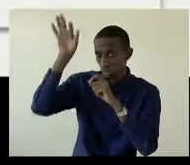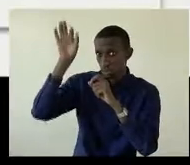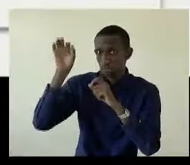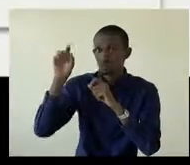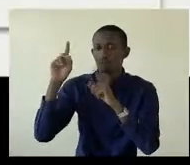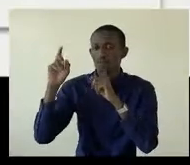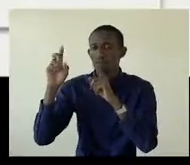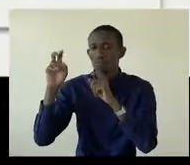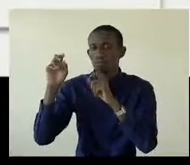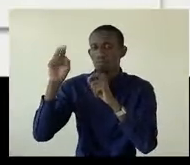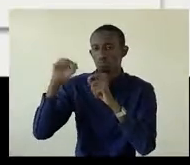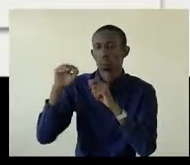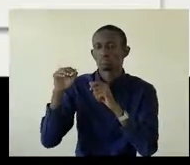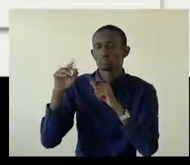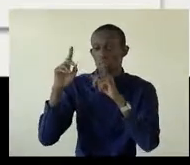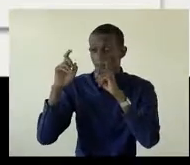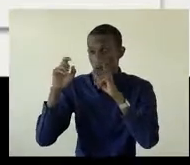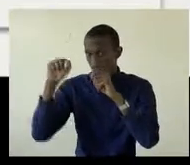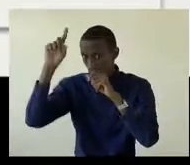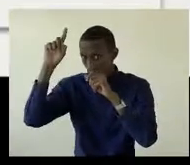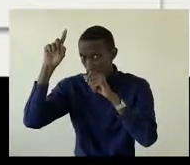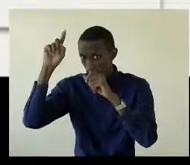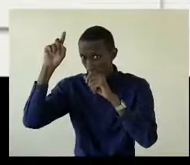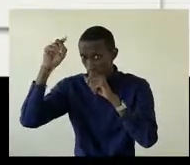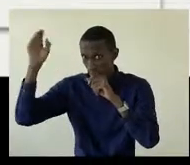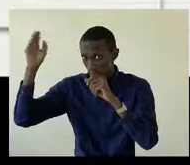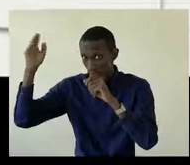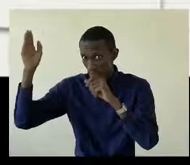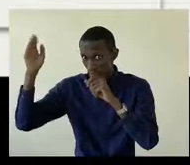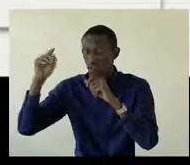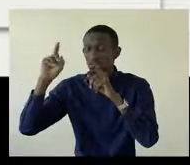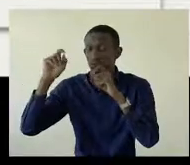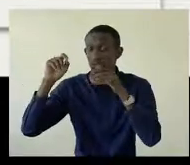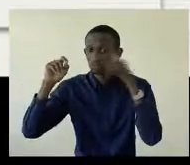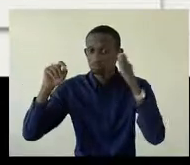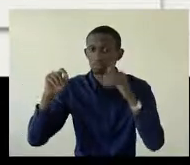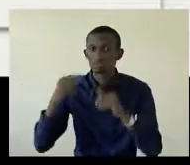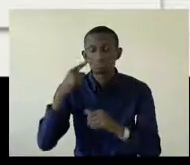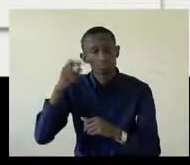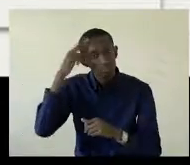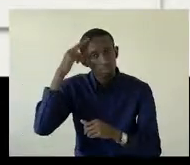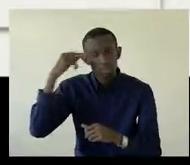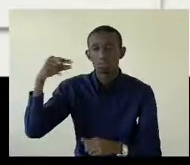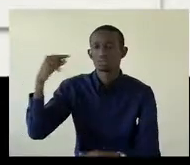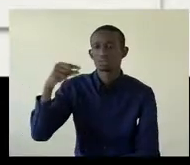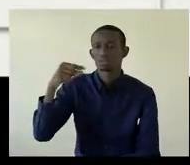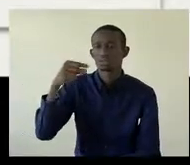right and top left. Remember, photographic interpretation. Geography, there you come.